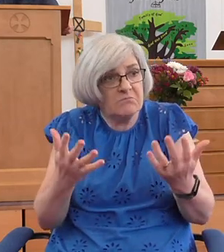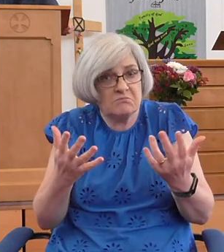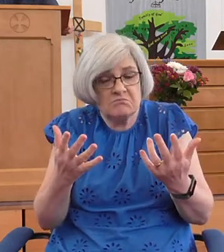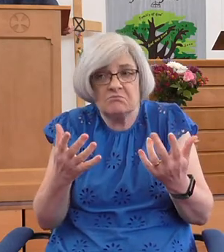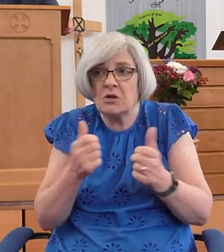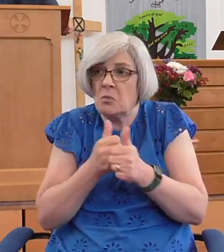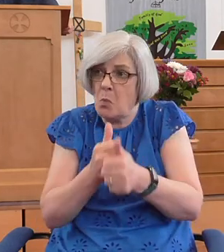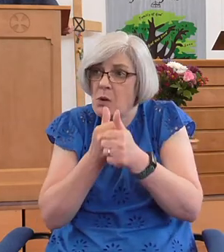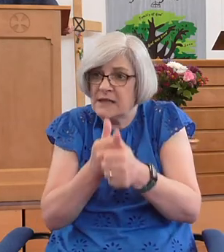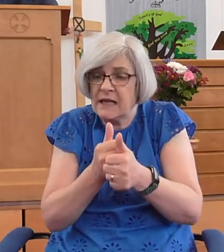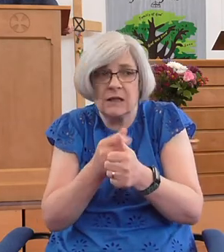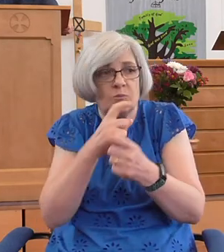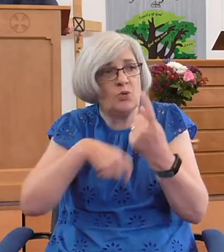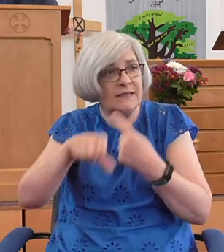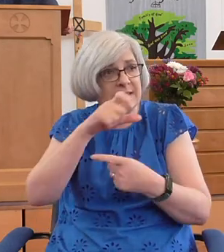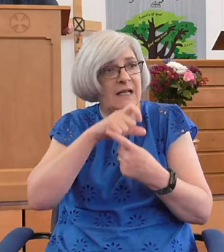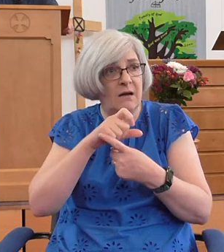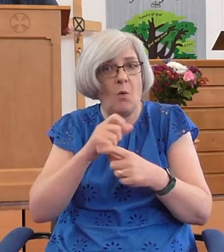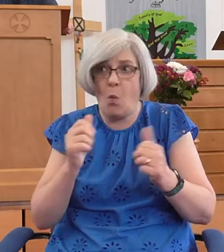supporting community,